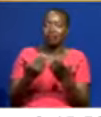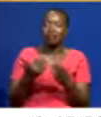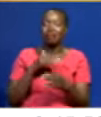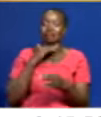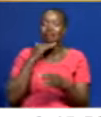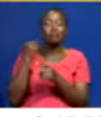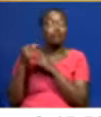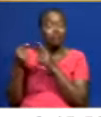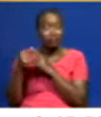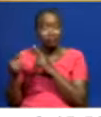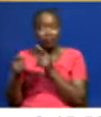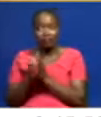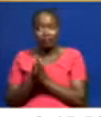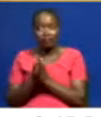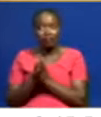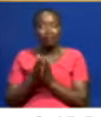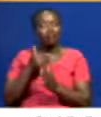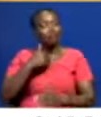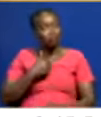and then now plus the burnout,